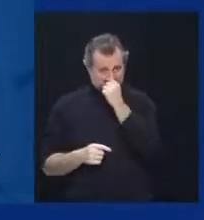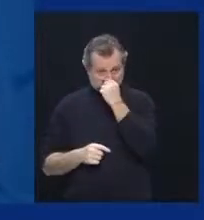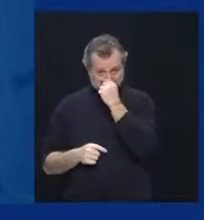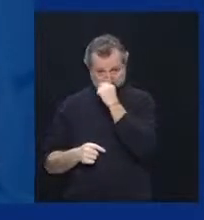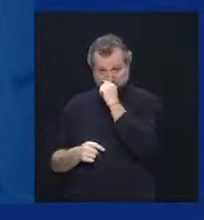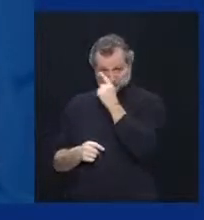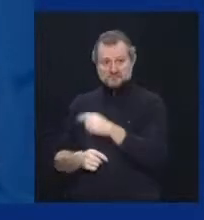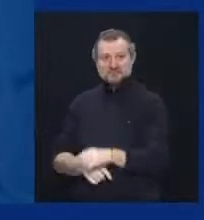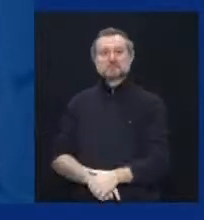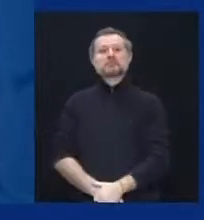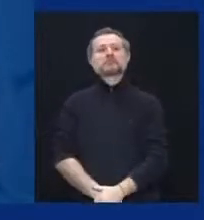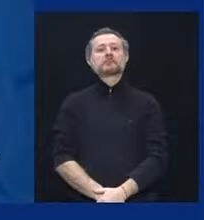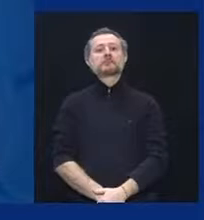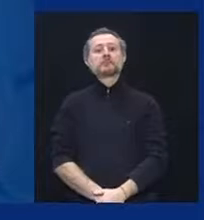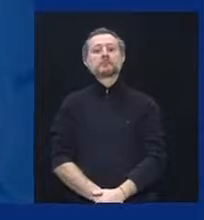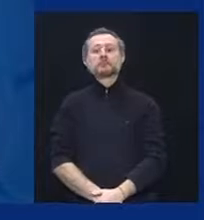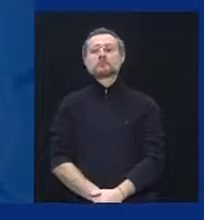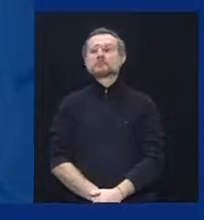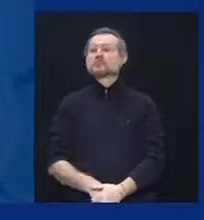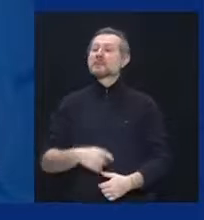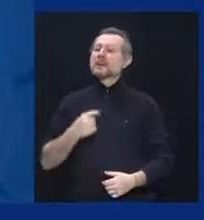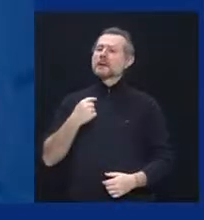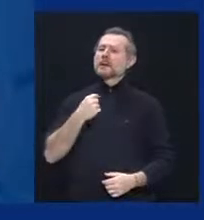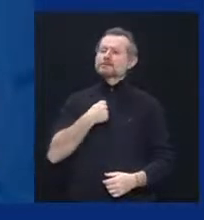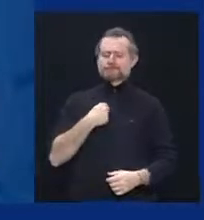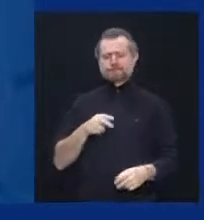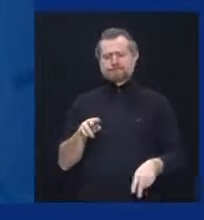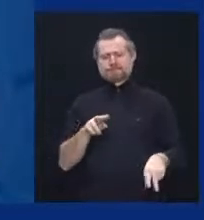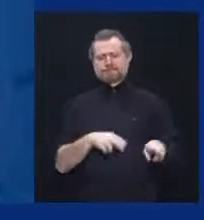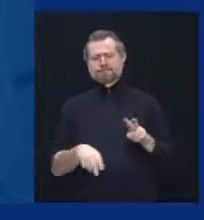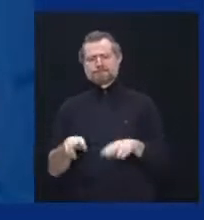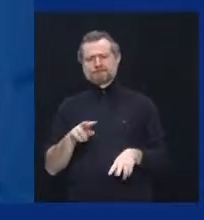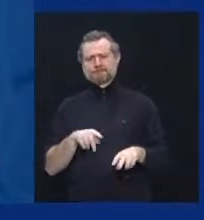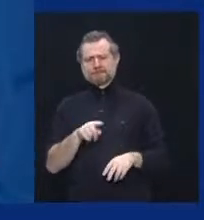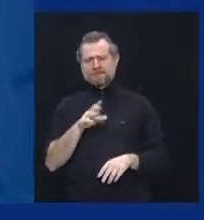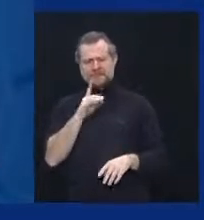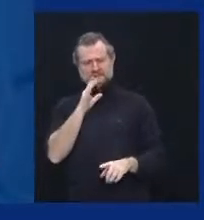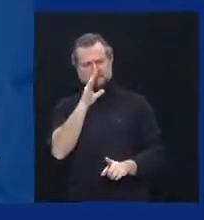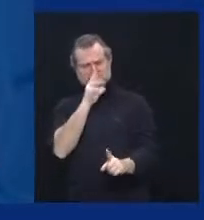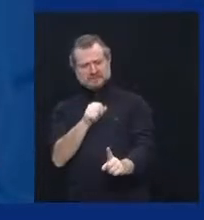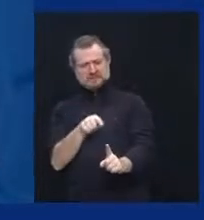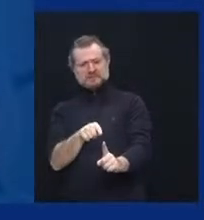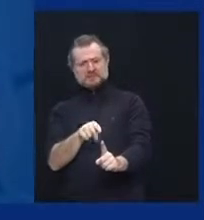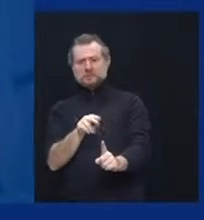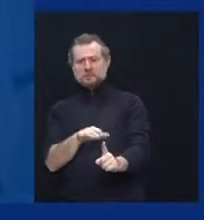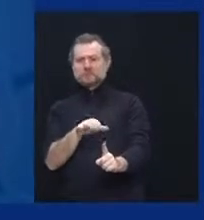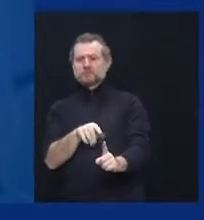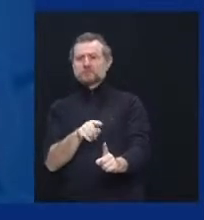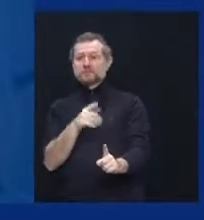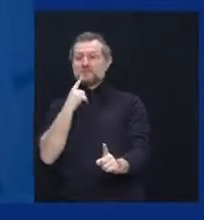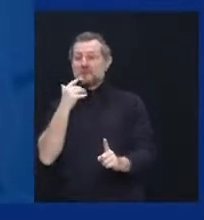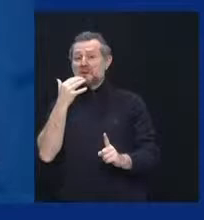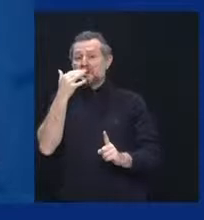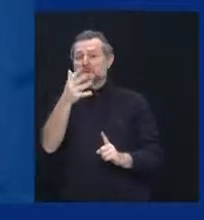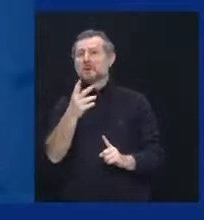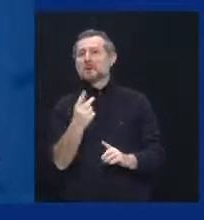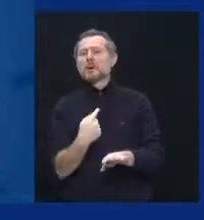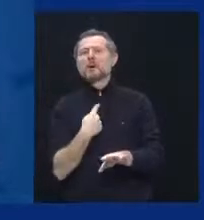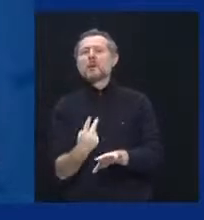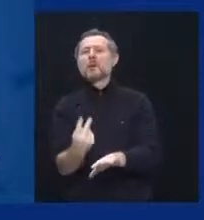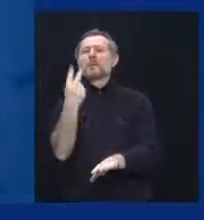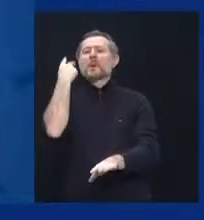Again, it's fascinating when we have the time and go back to look at the behavior of people